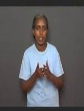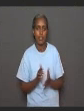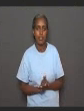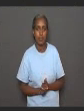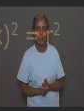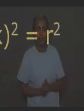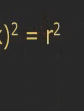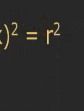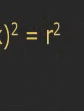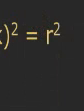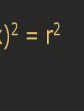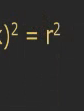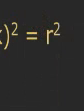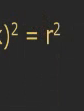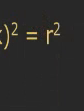Begin.